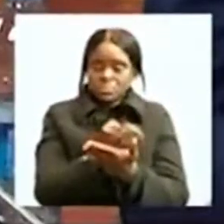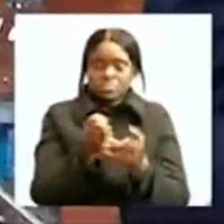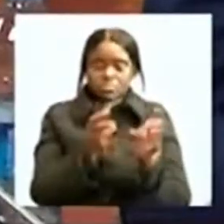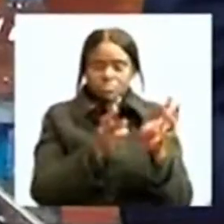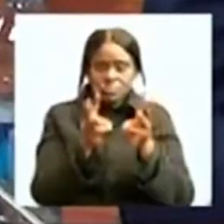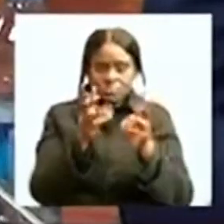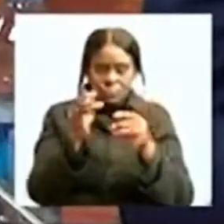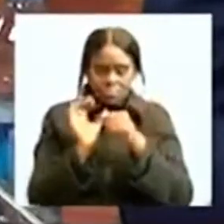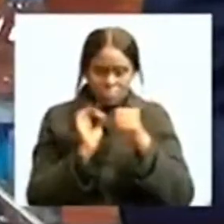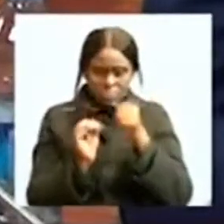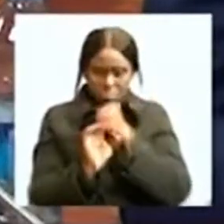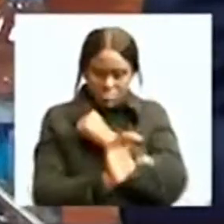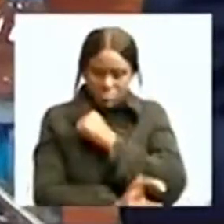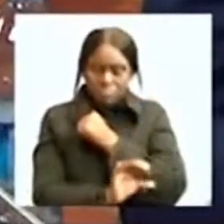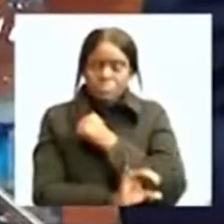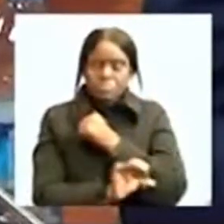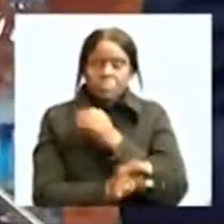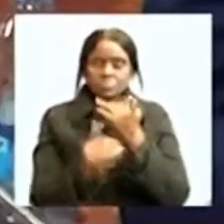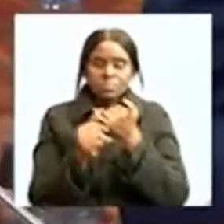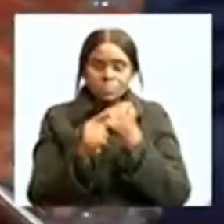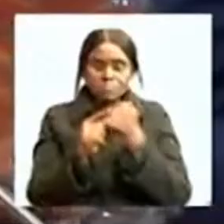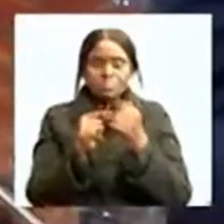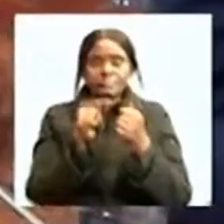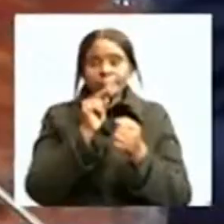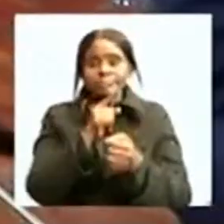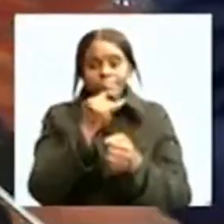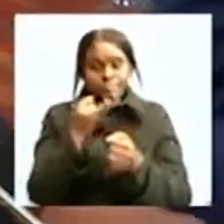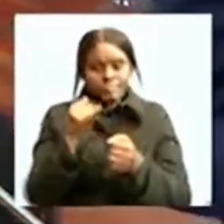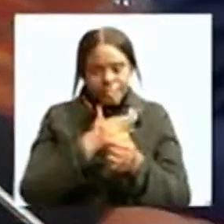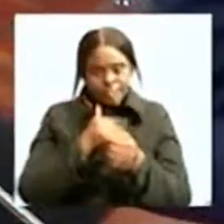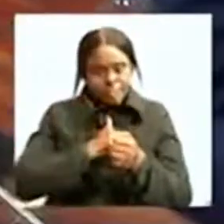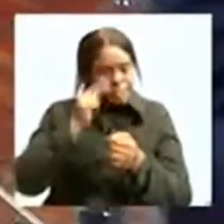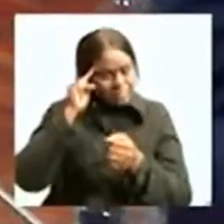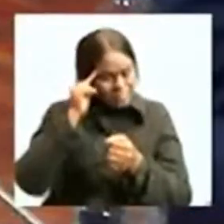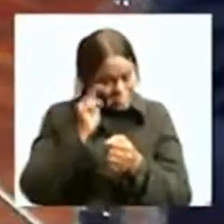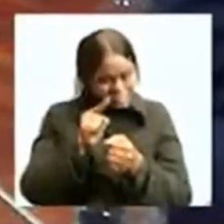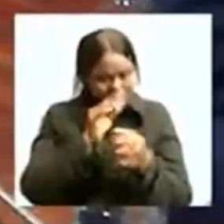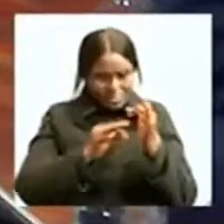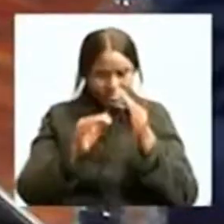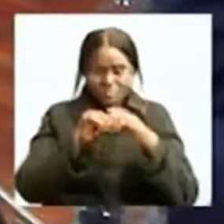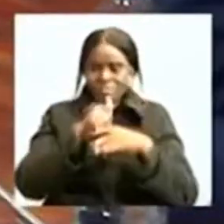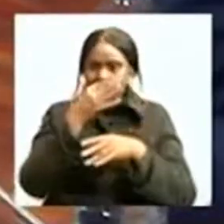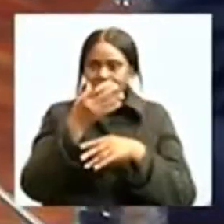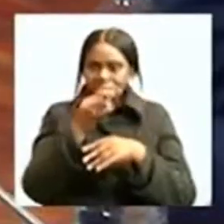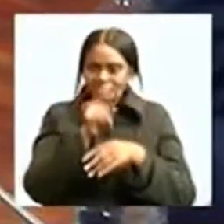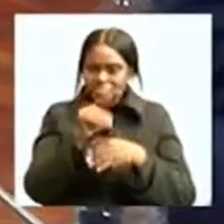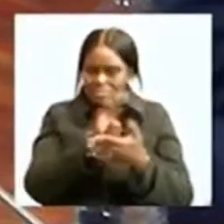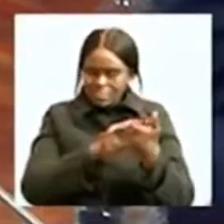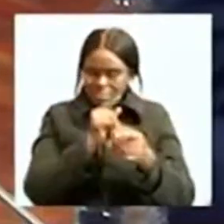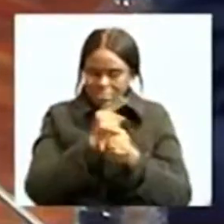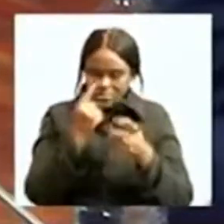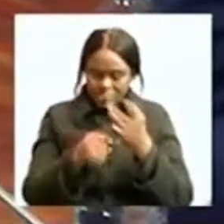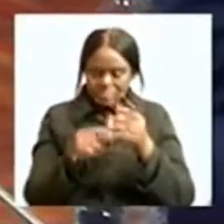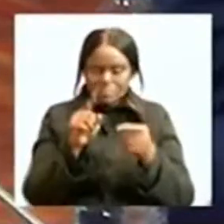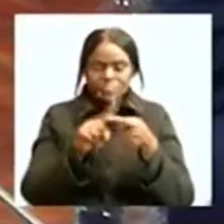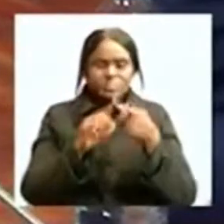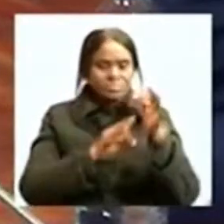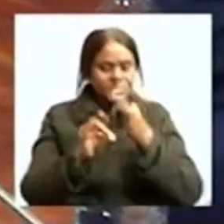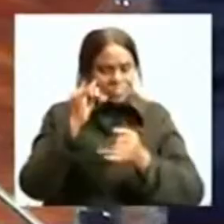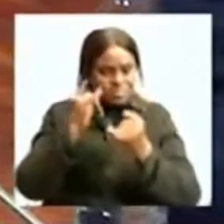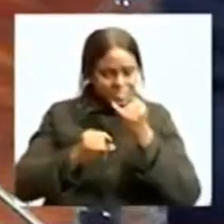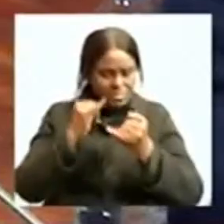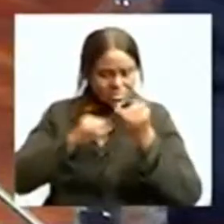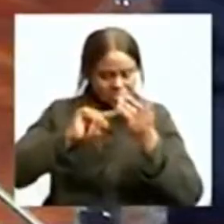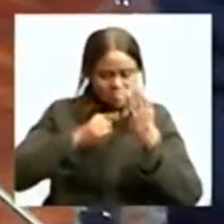spectrum of our country. Now, the main issue I think I'll highlight outside of, or basically just to amplify the last point that